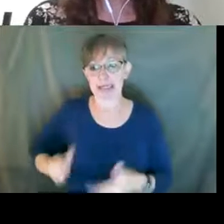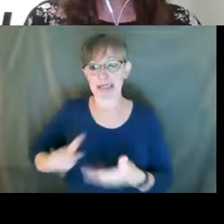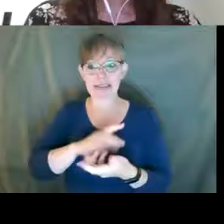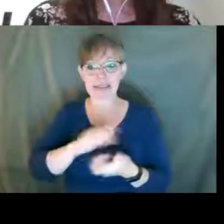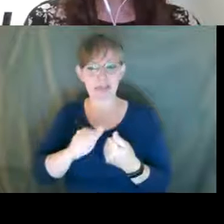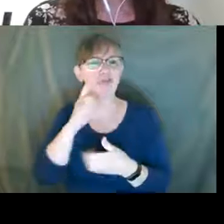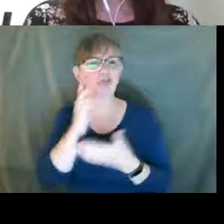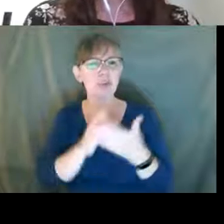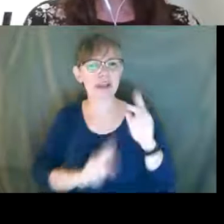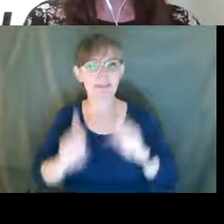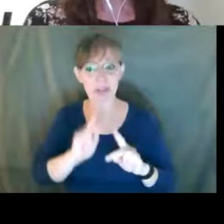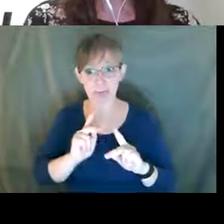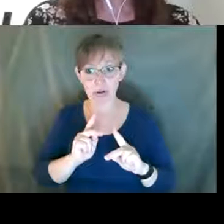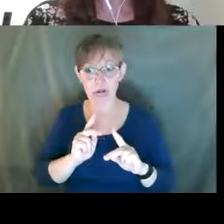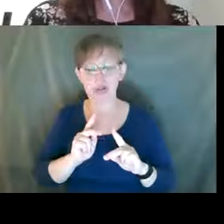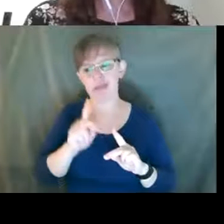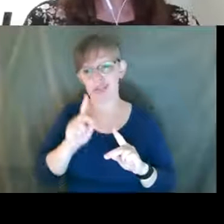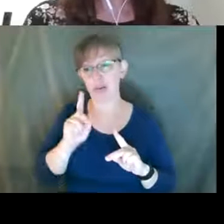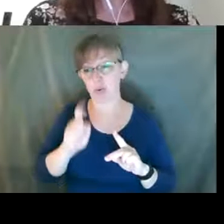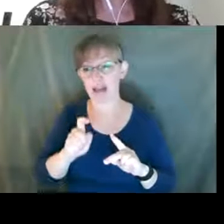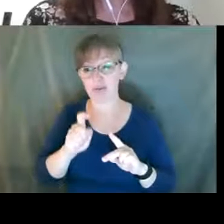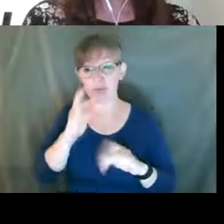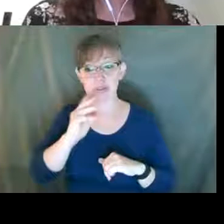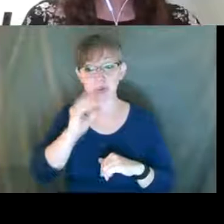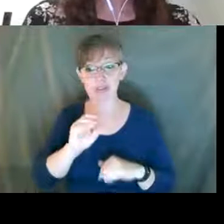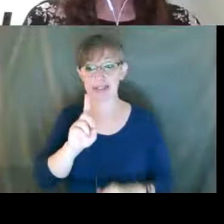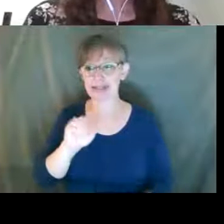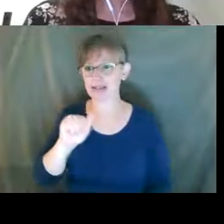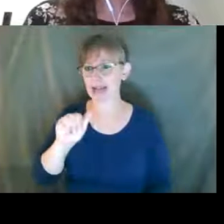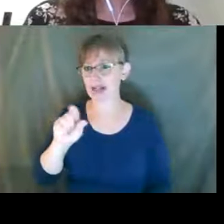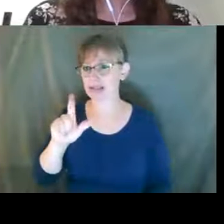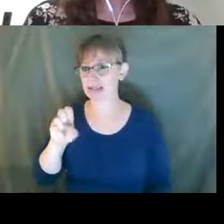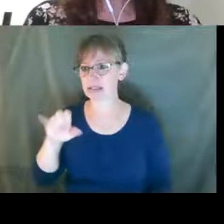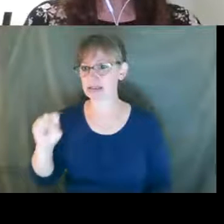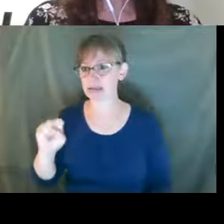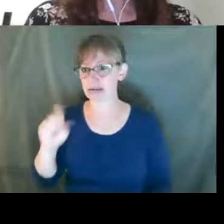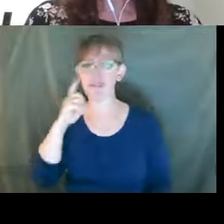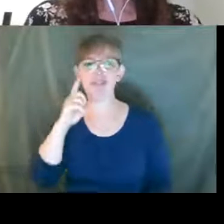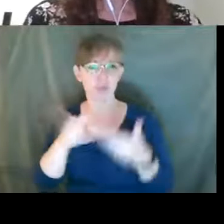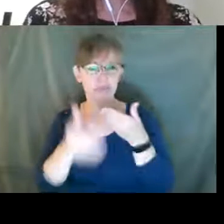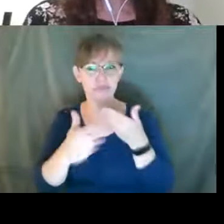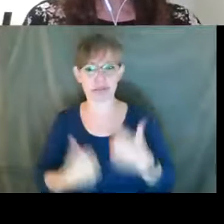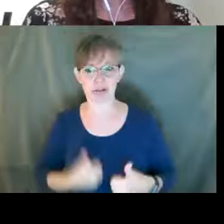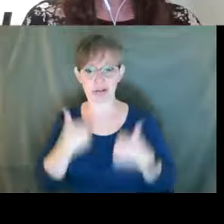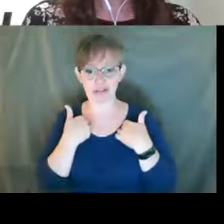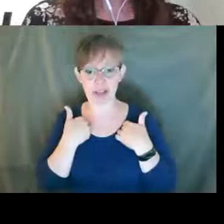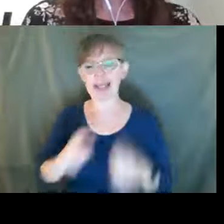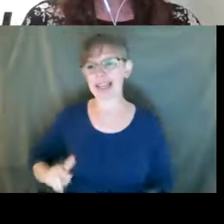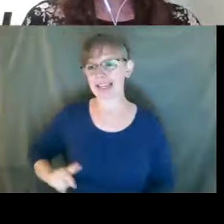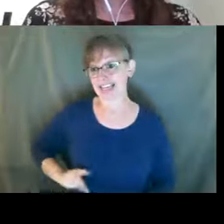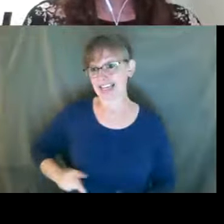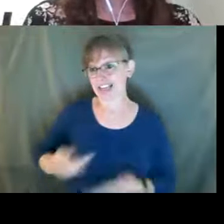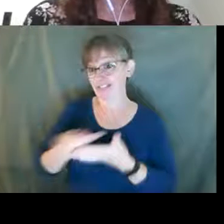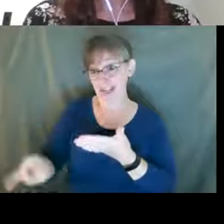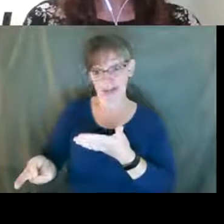some, placing them on dialysis for the rest of their lives. There is no cure for kidney failure. Treatment is